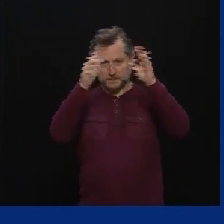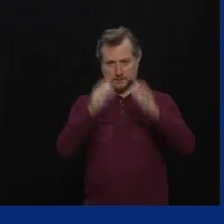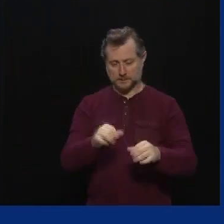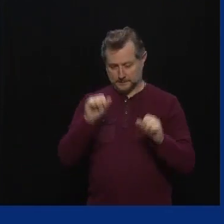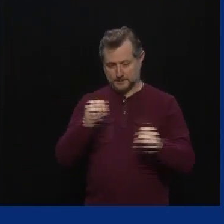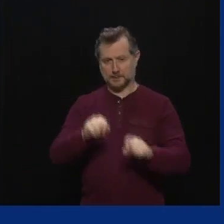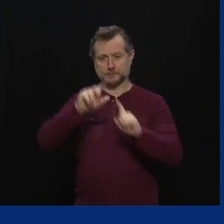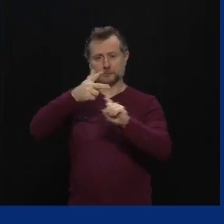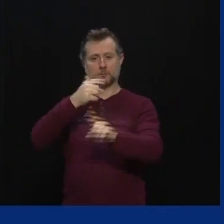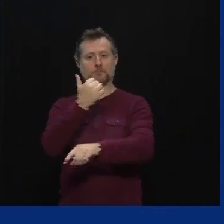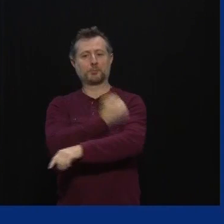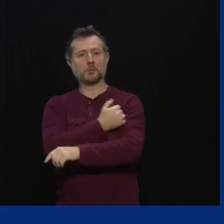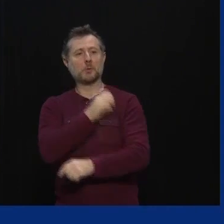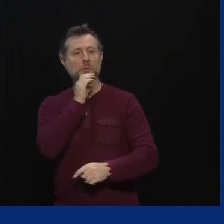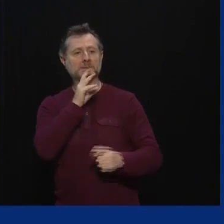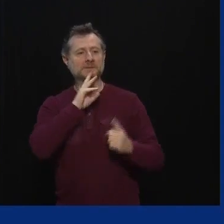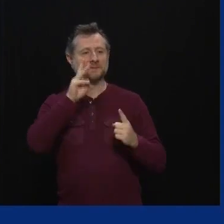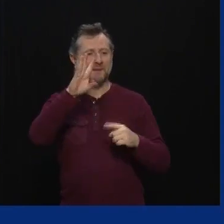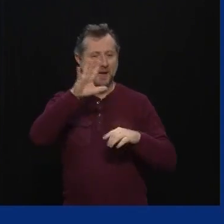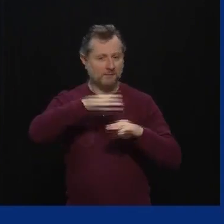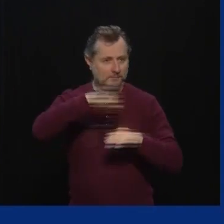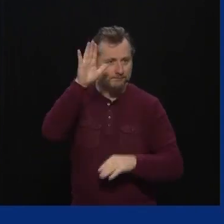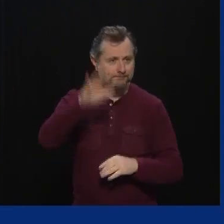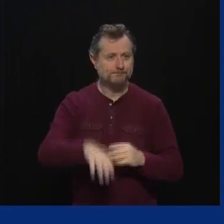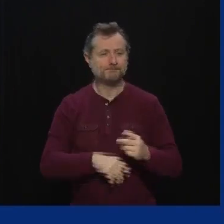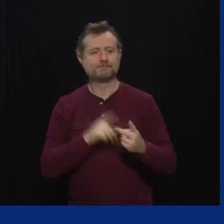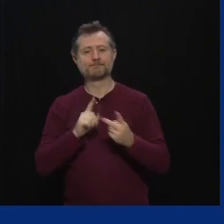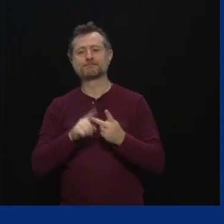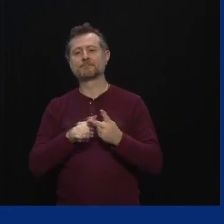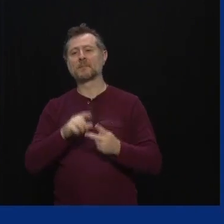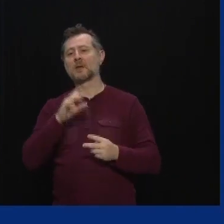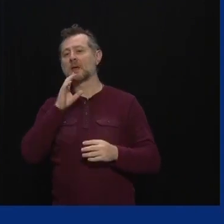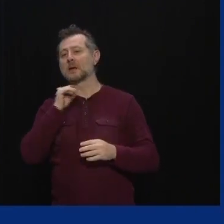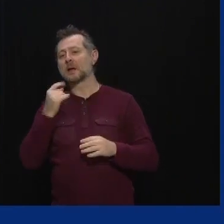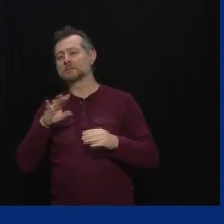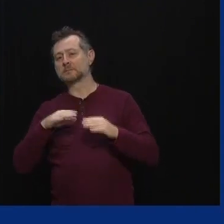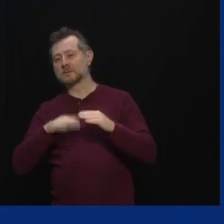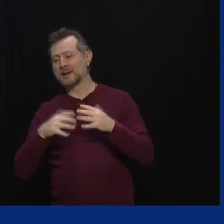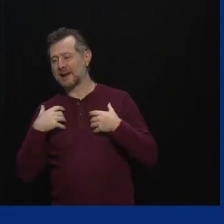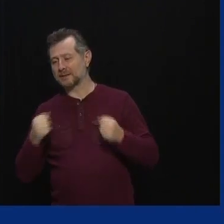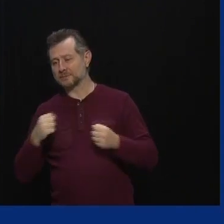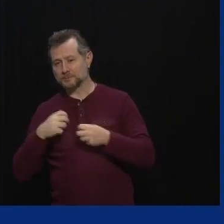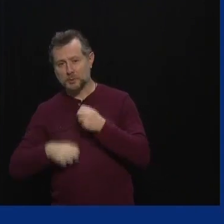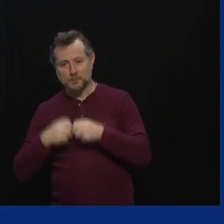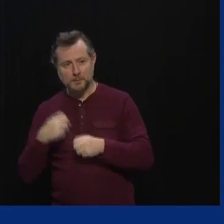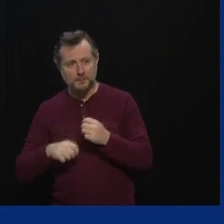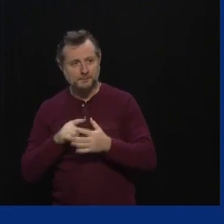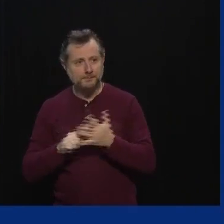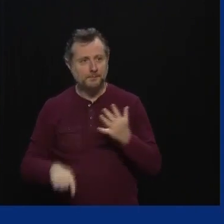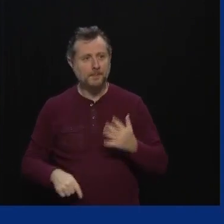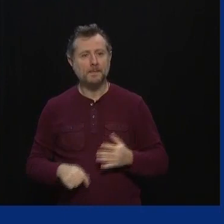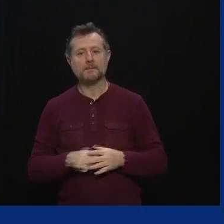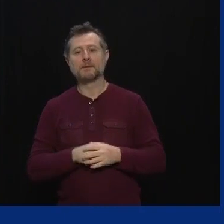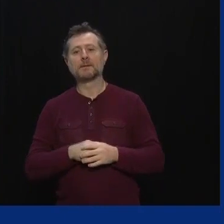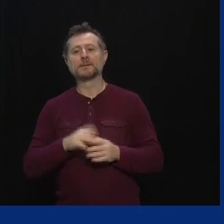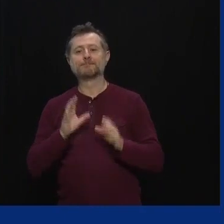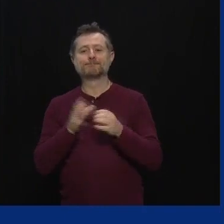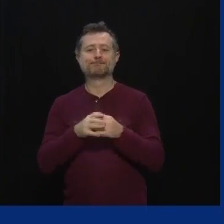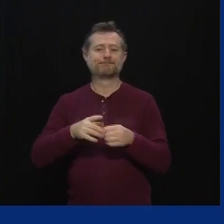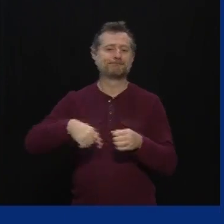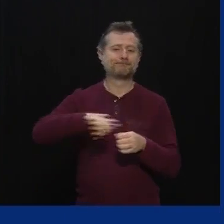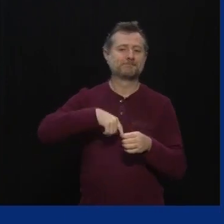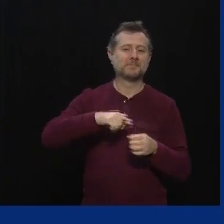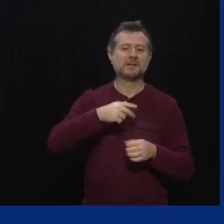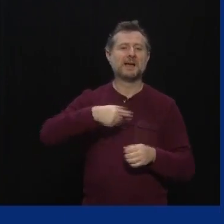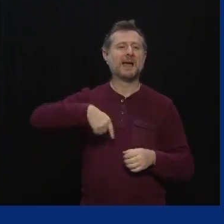health conditions, and people live in high-risk settings, high-risk jobs as well. So no reason not to do this. The lines are not long. It is such a